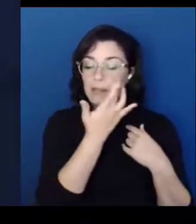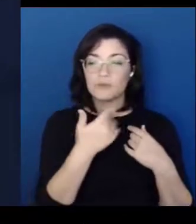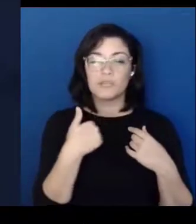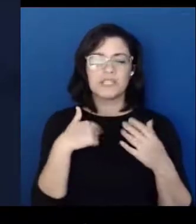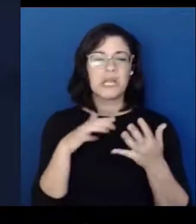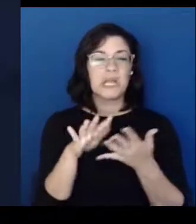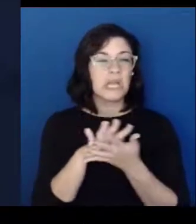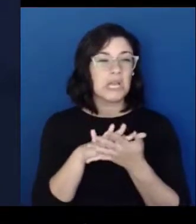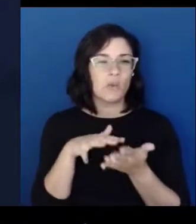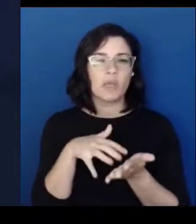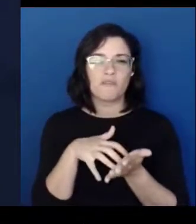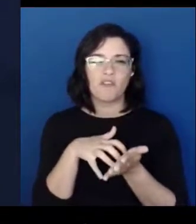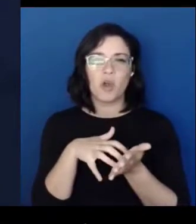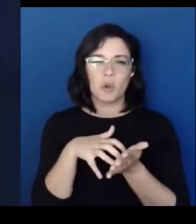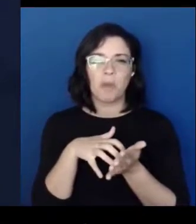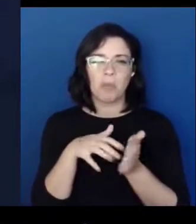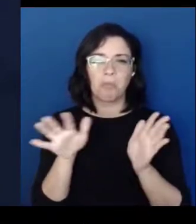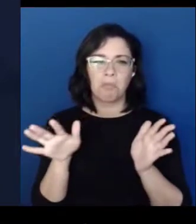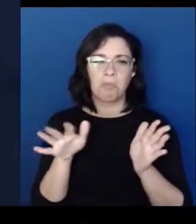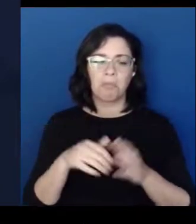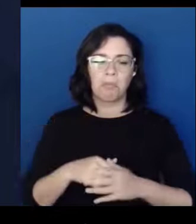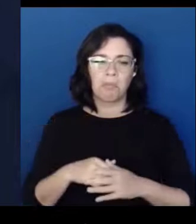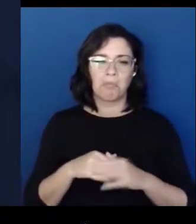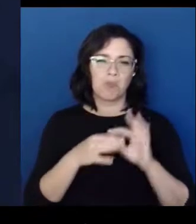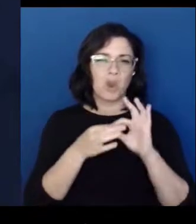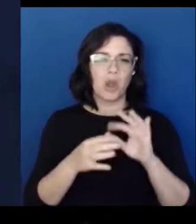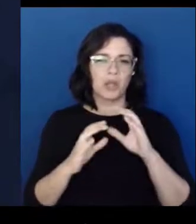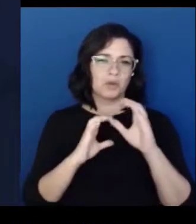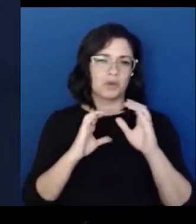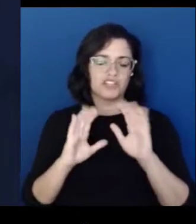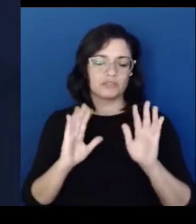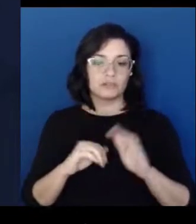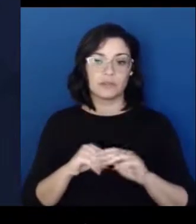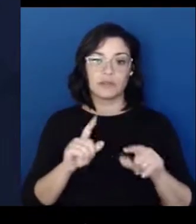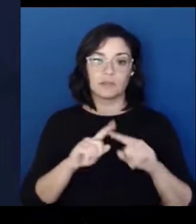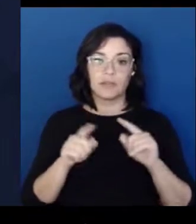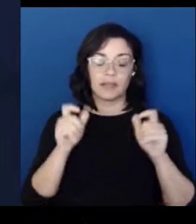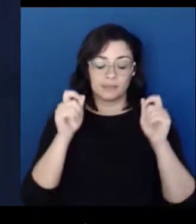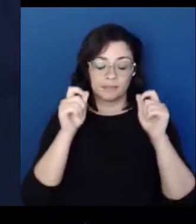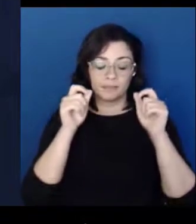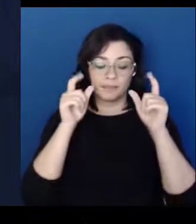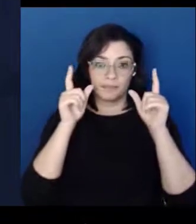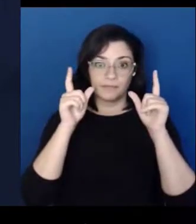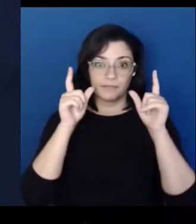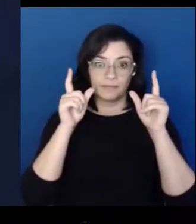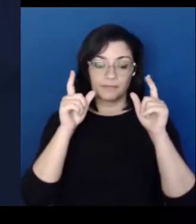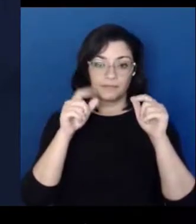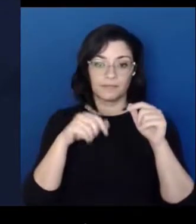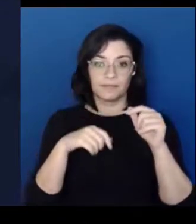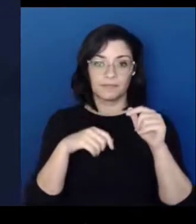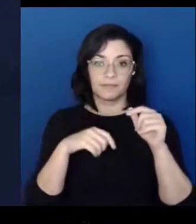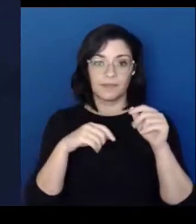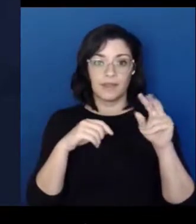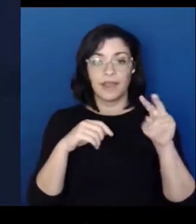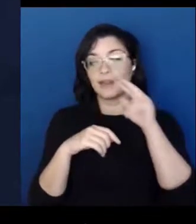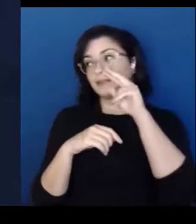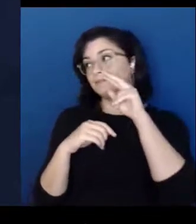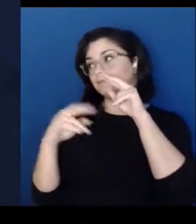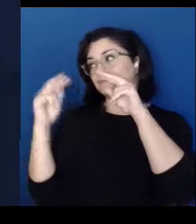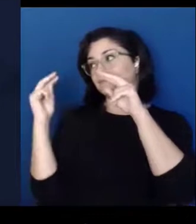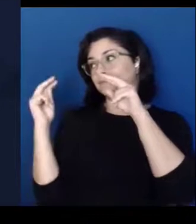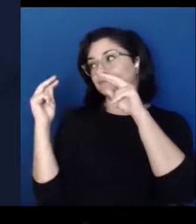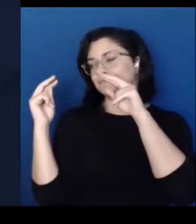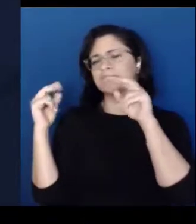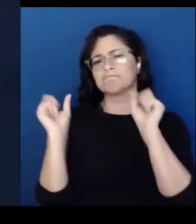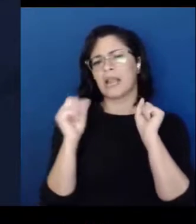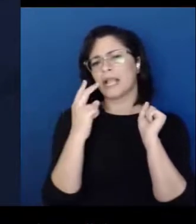communication. But I opened my eyes, and there he is, one pillow away, pretty close. I can speech read that far away. And this is what